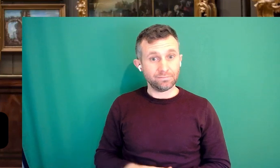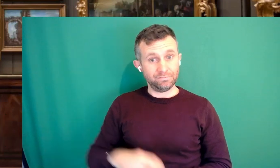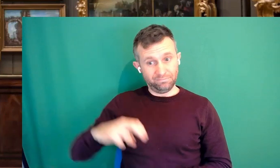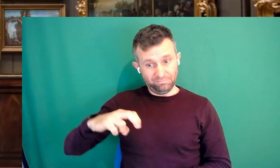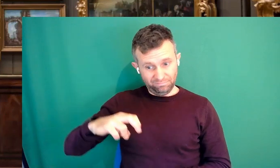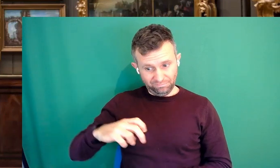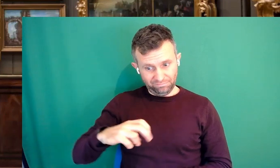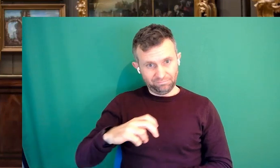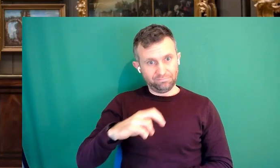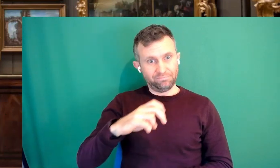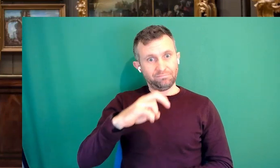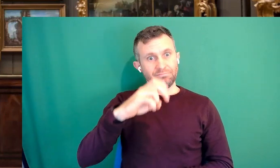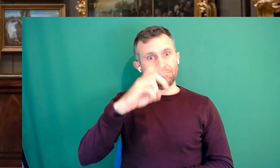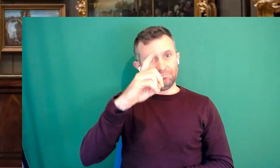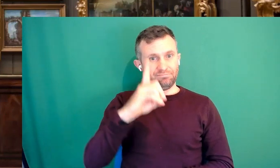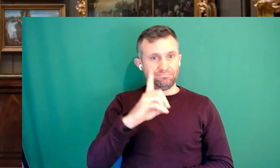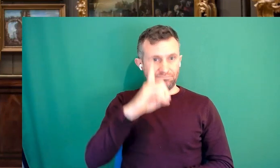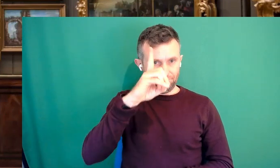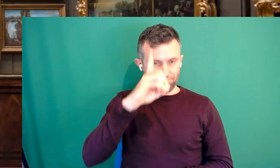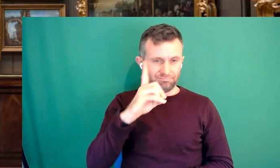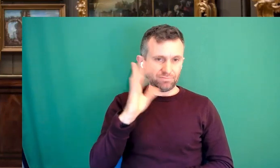collection.